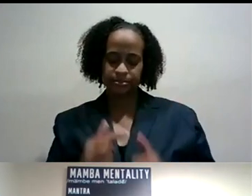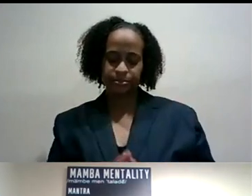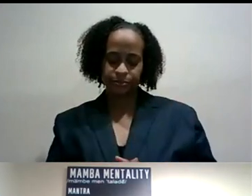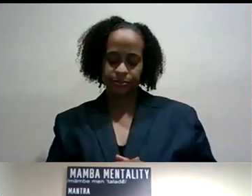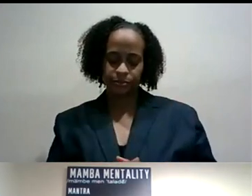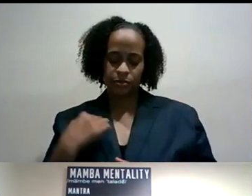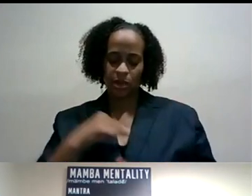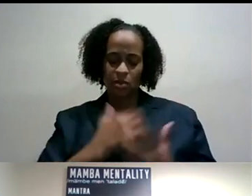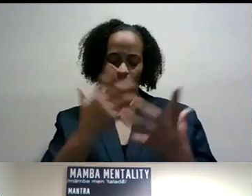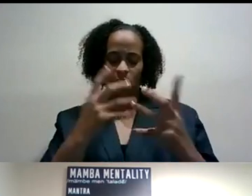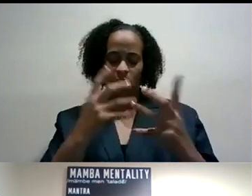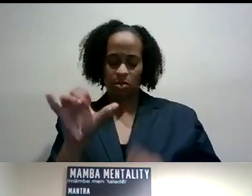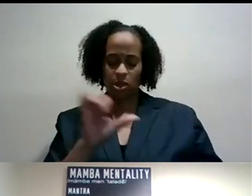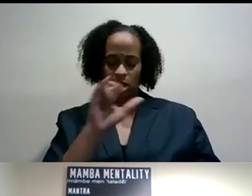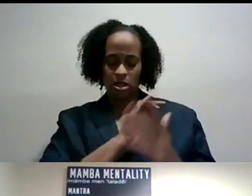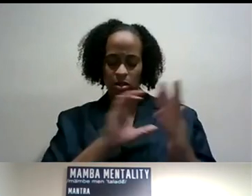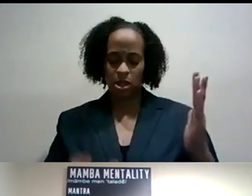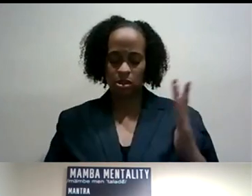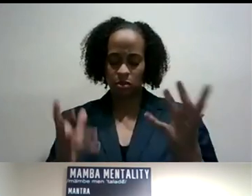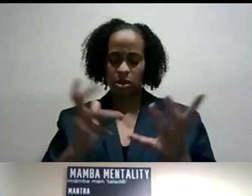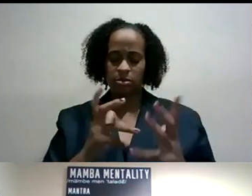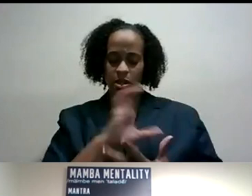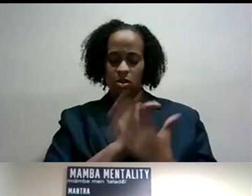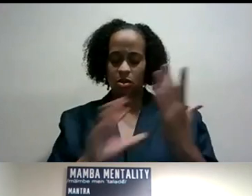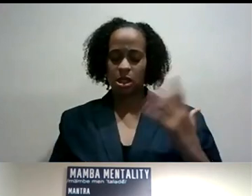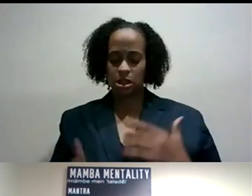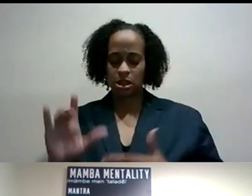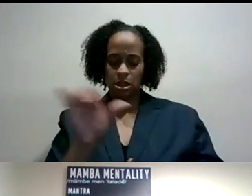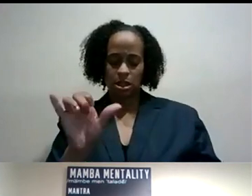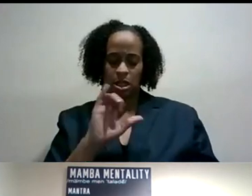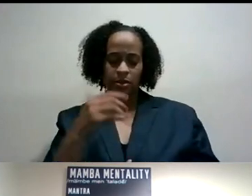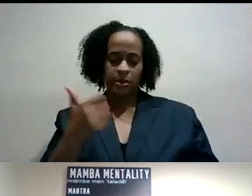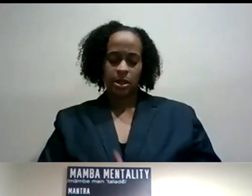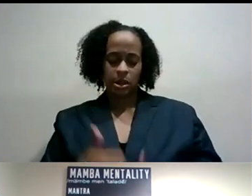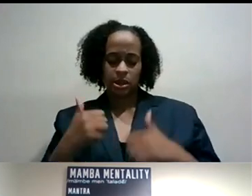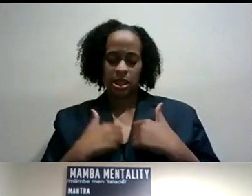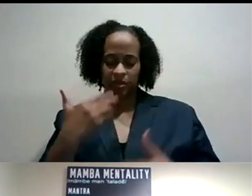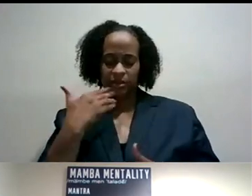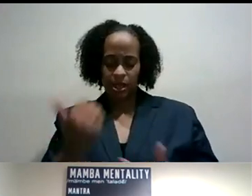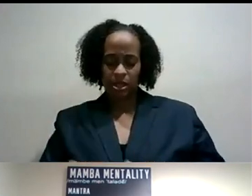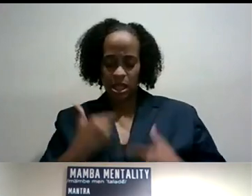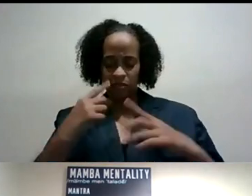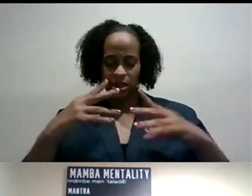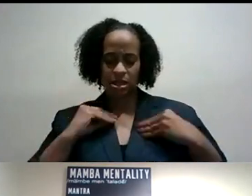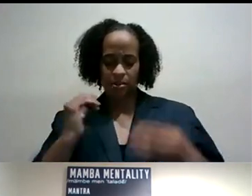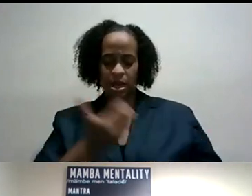We want to be more like Christ. We want to be Christ-like. We want to live better lives, oh great God. So accept our commitment.